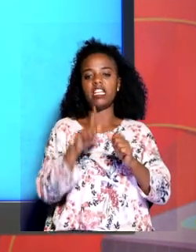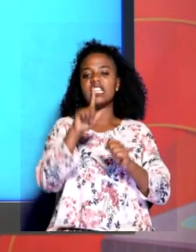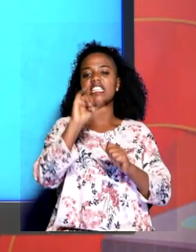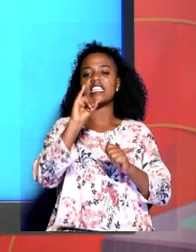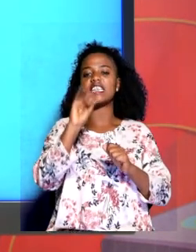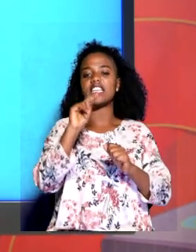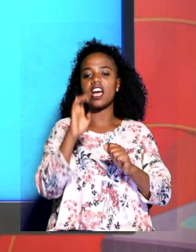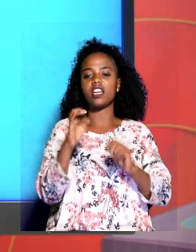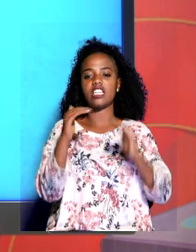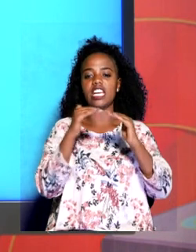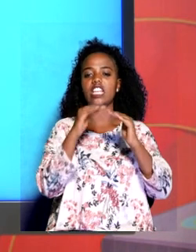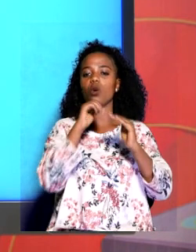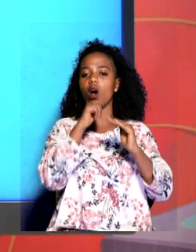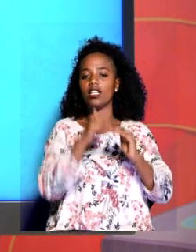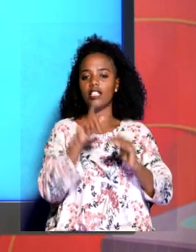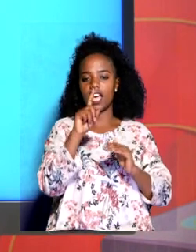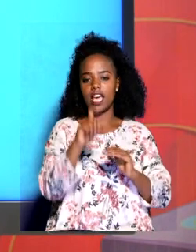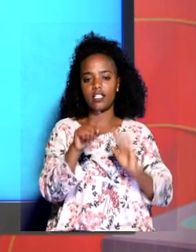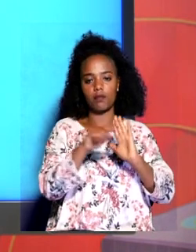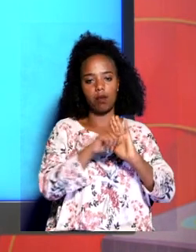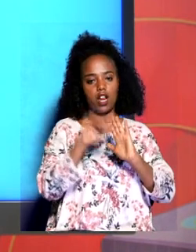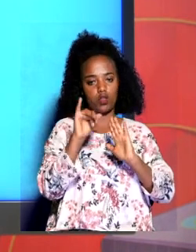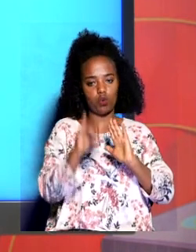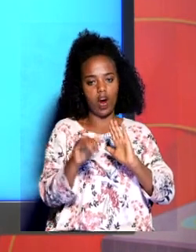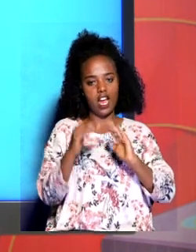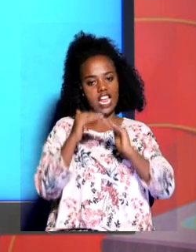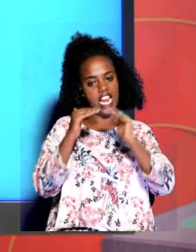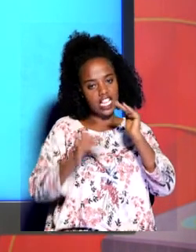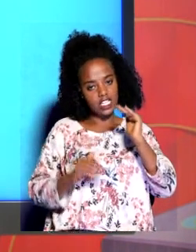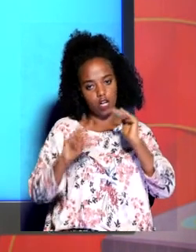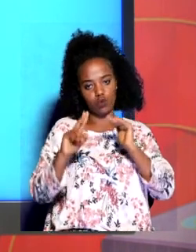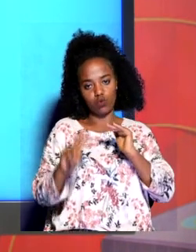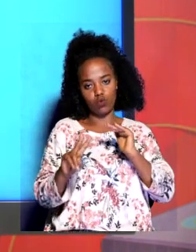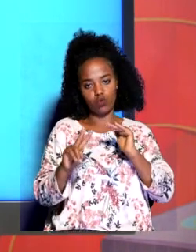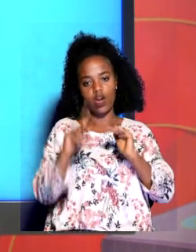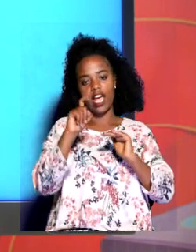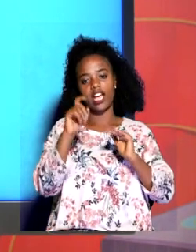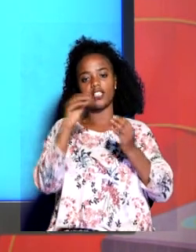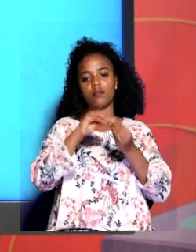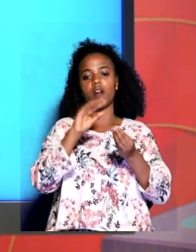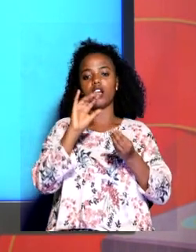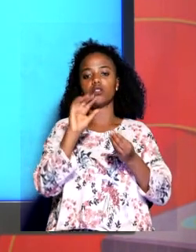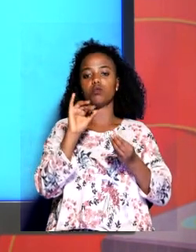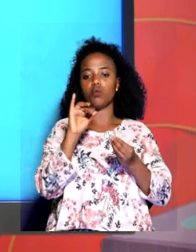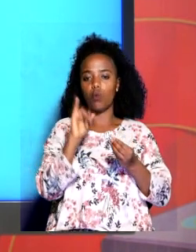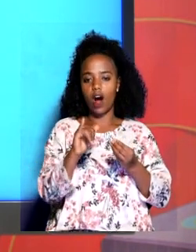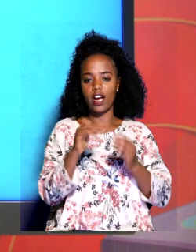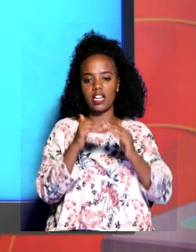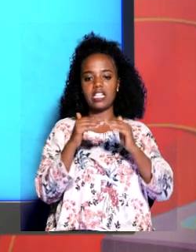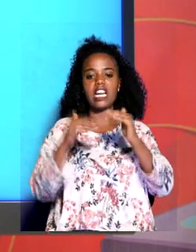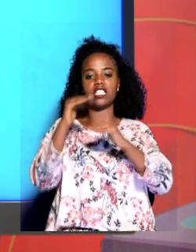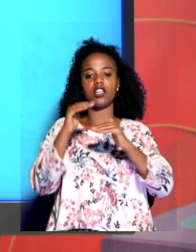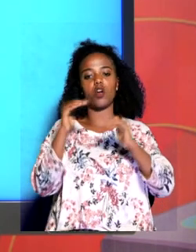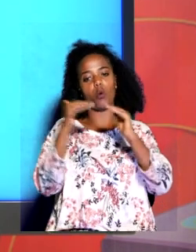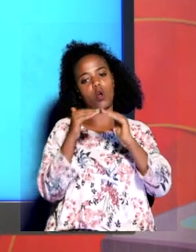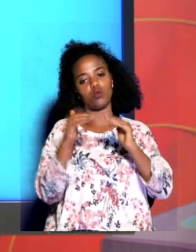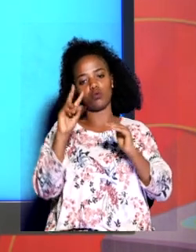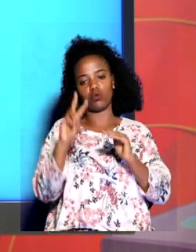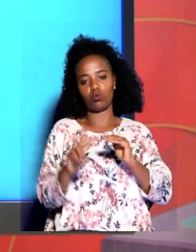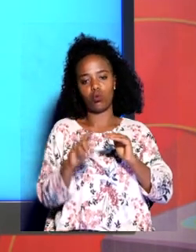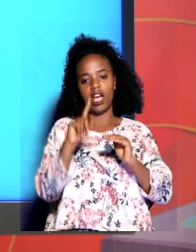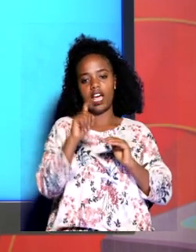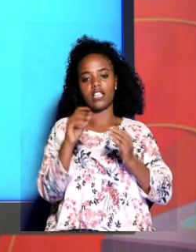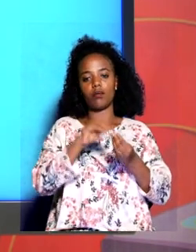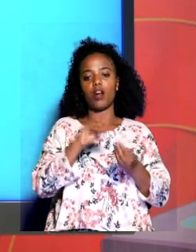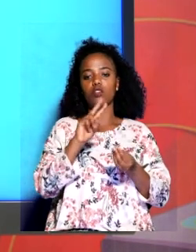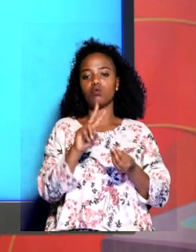inequality x minus y less than 2, x plus y greater than or equal to 2, x plus 2y less